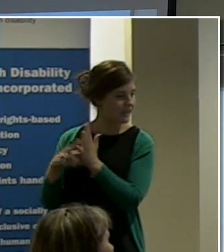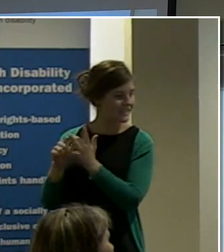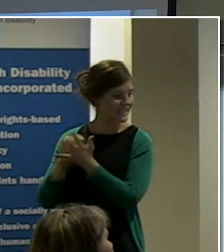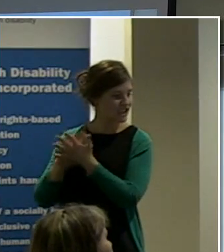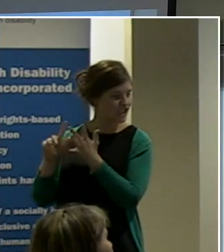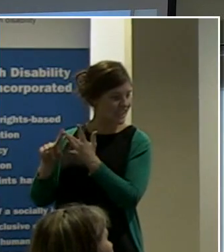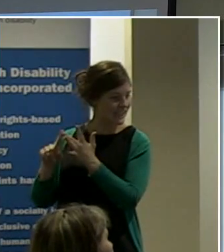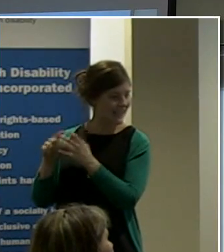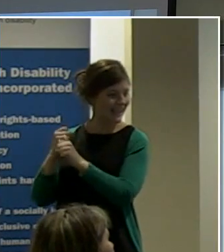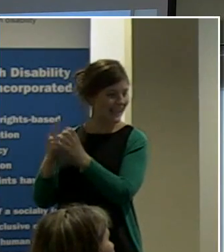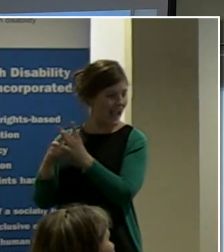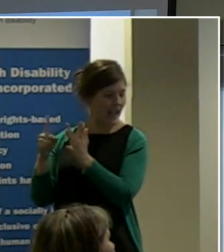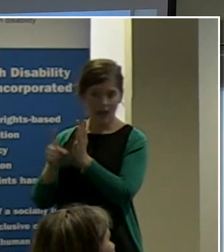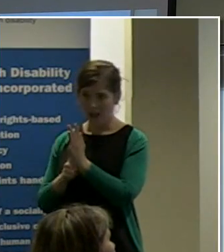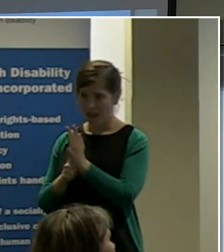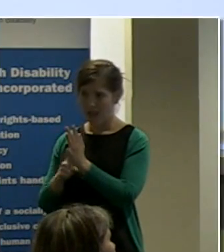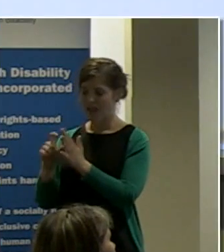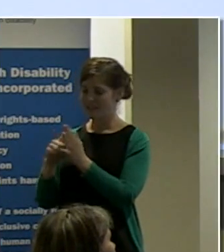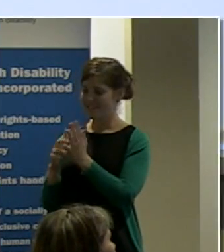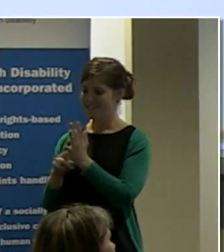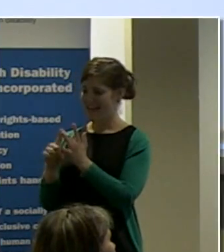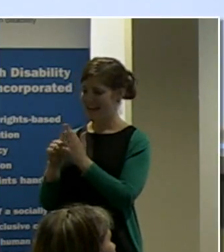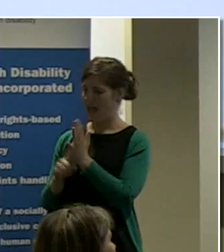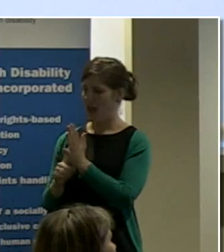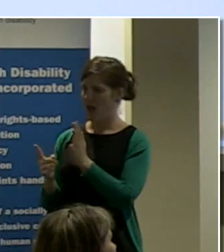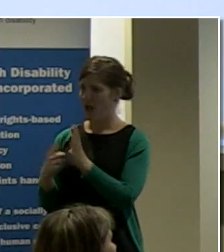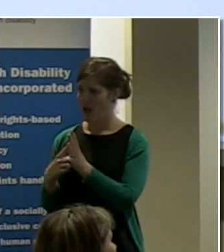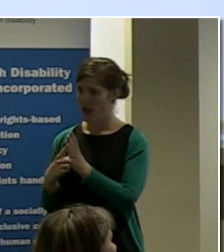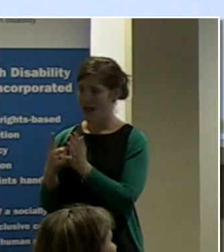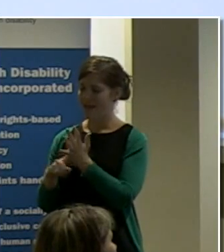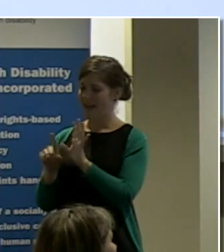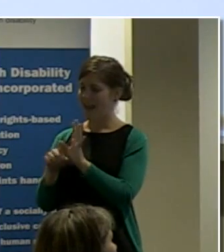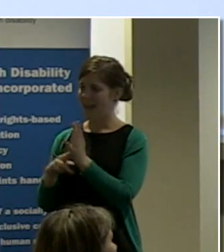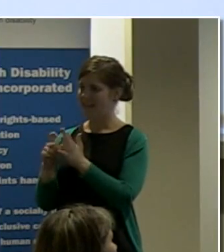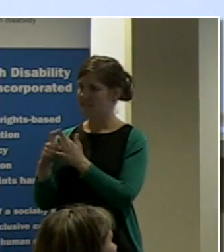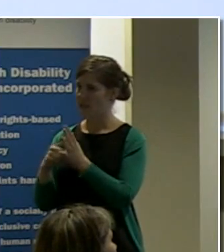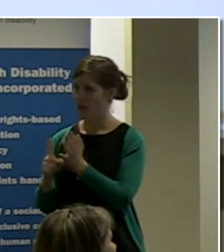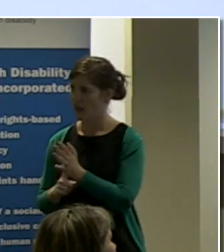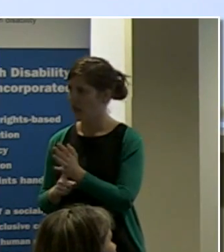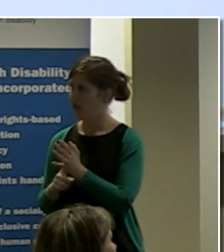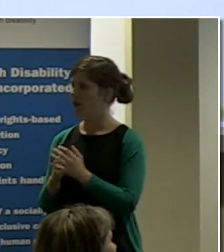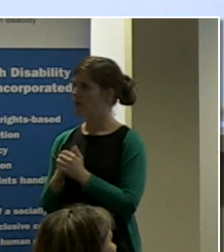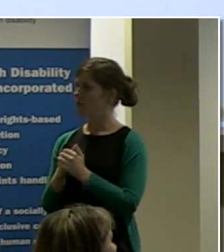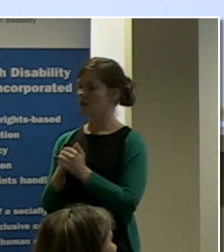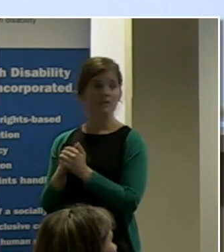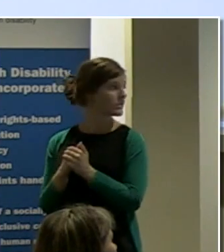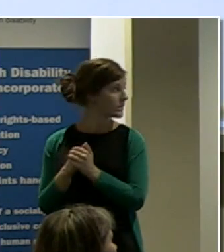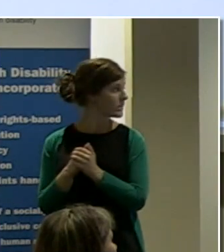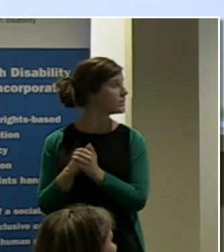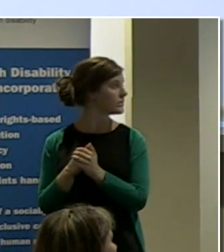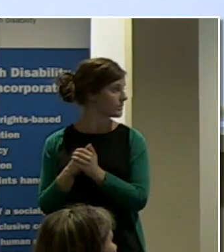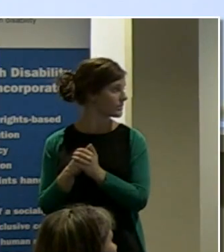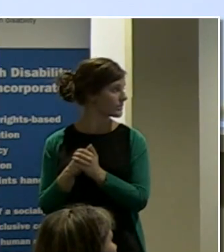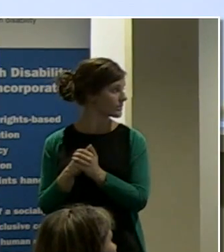Dichamu, Daniela Zapparo, and Lyndall Hunt. The apologies are as follows: